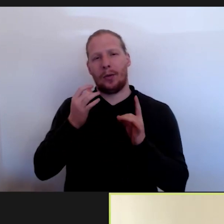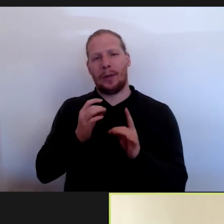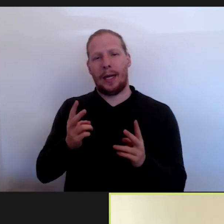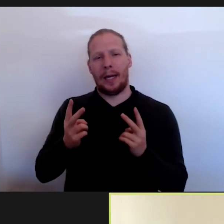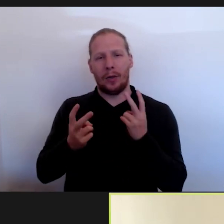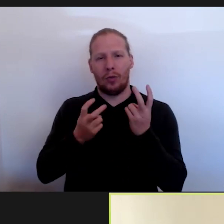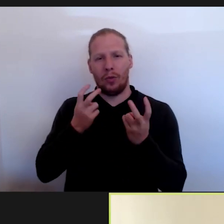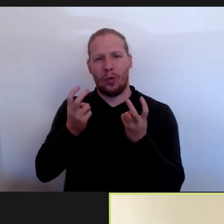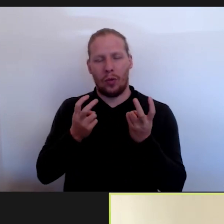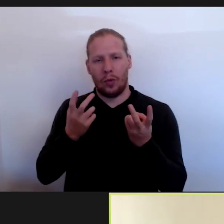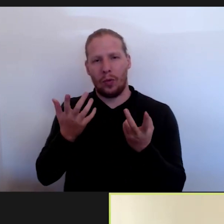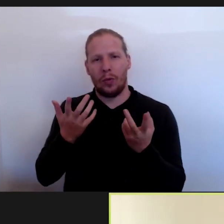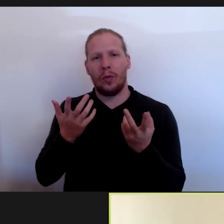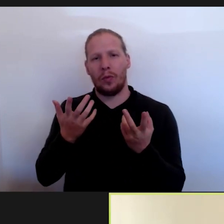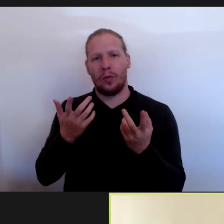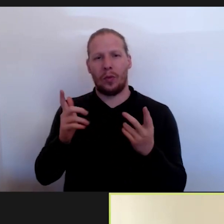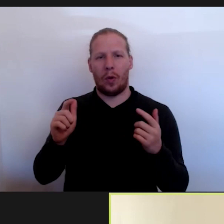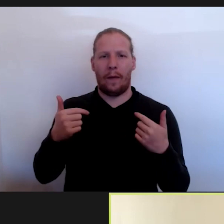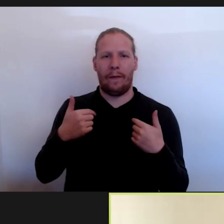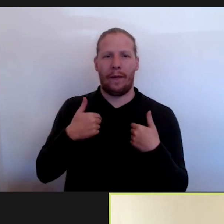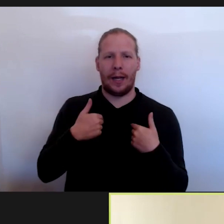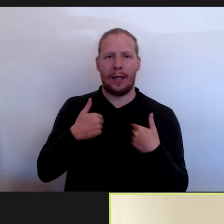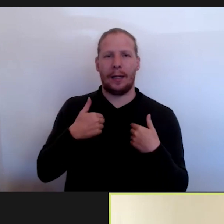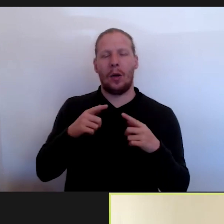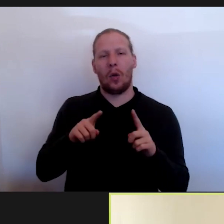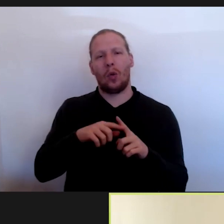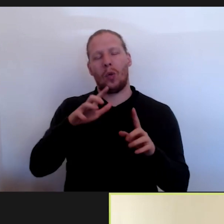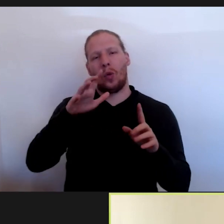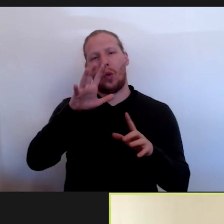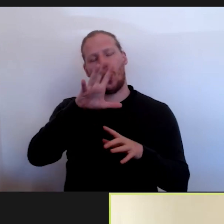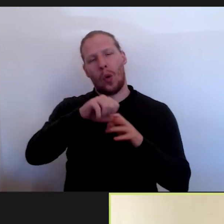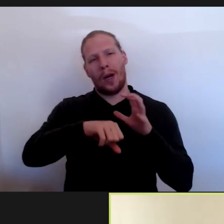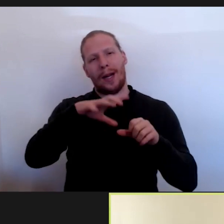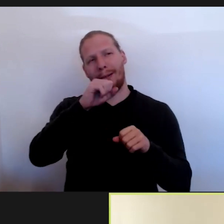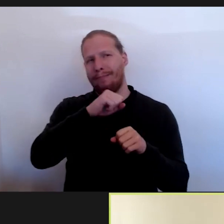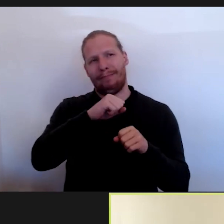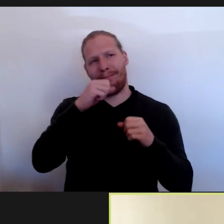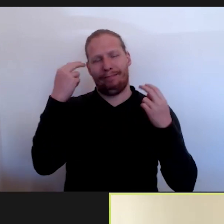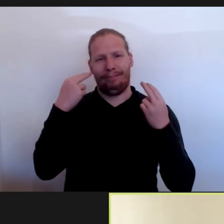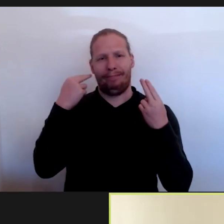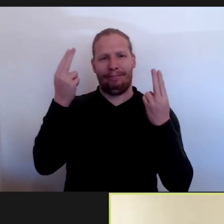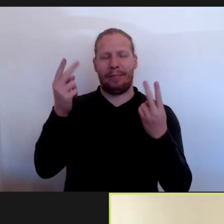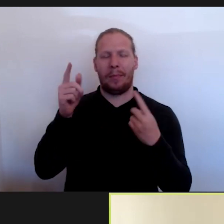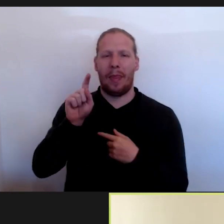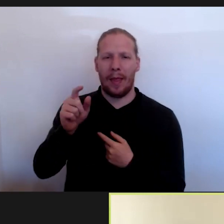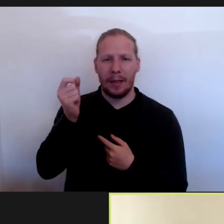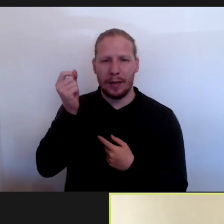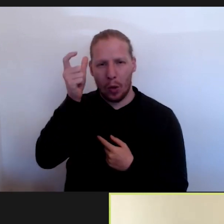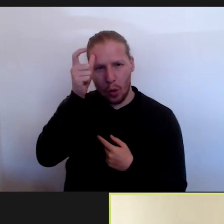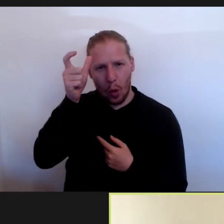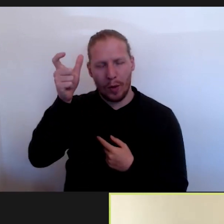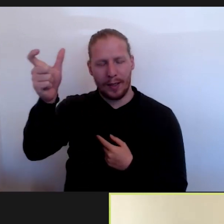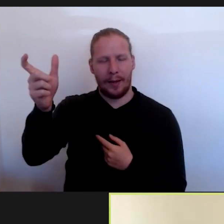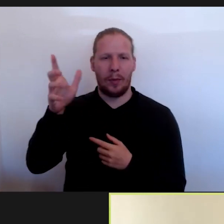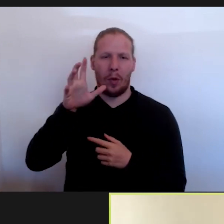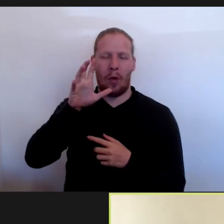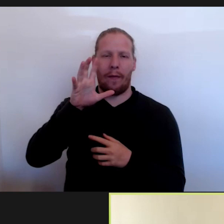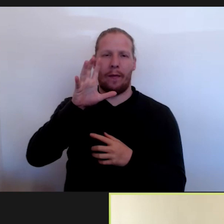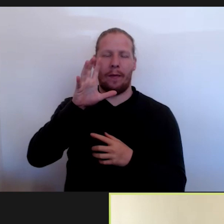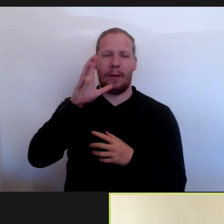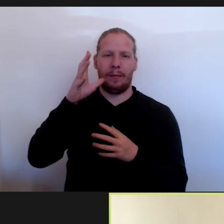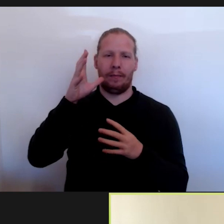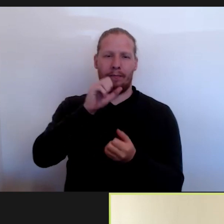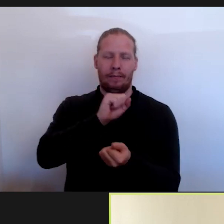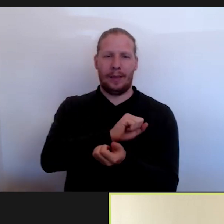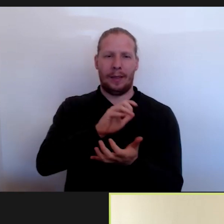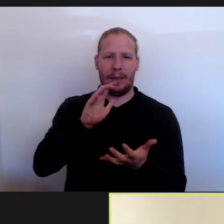the positioning of us and the decolonization, the idea of the decolonization, superiority and inferiority, as well,